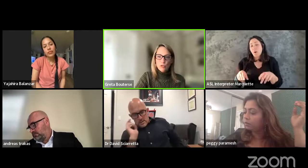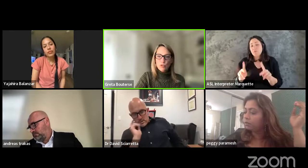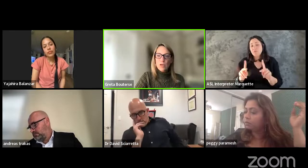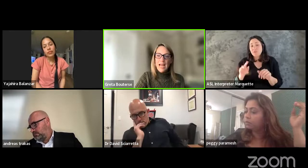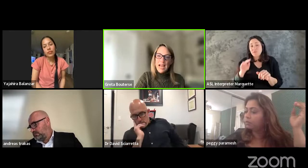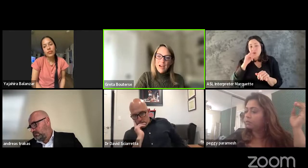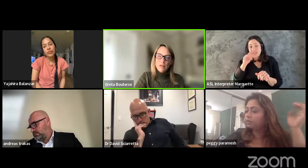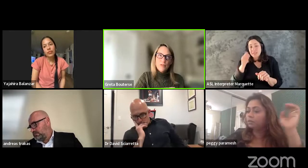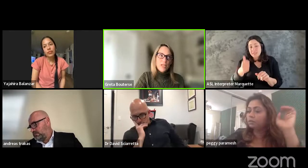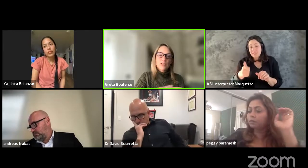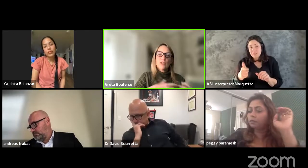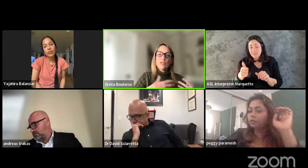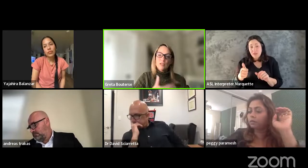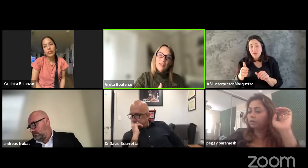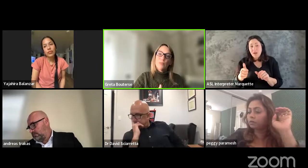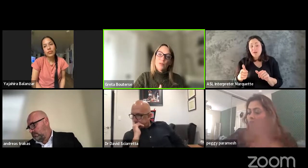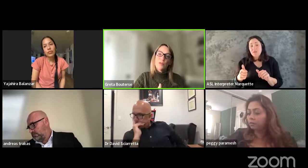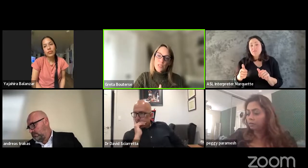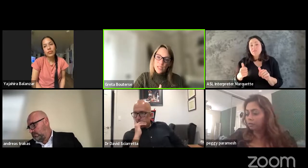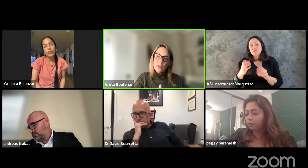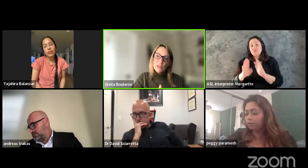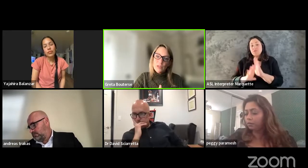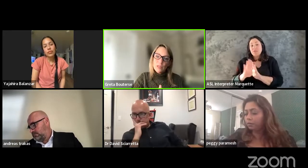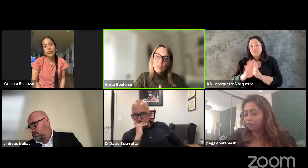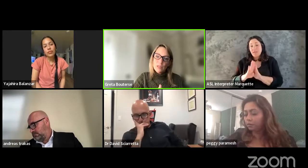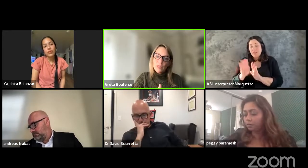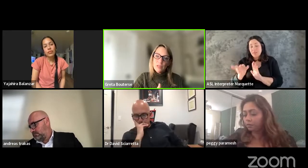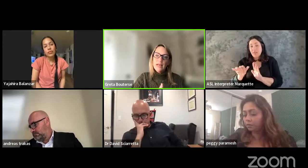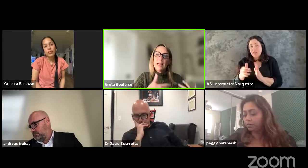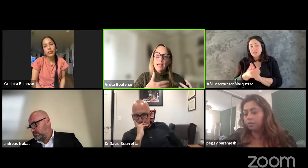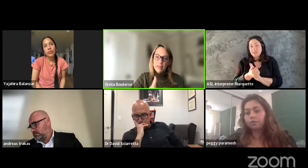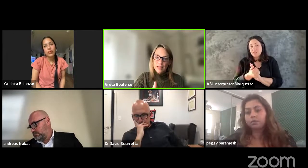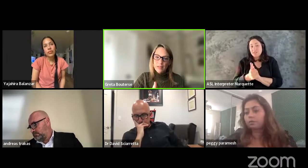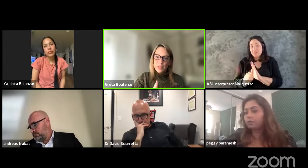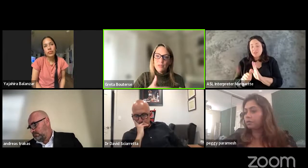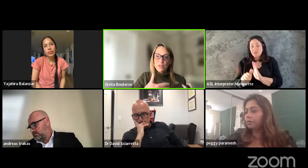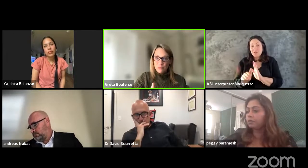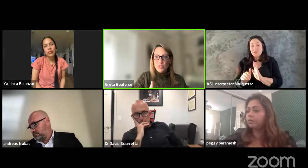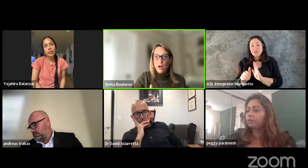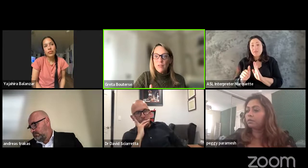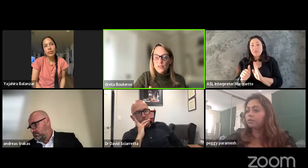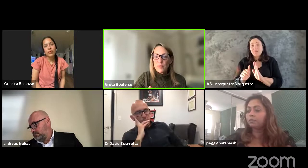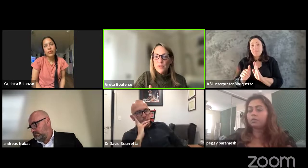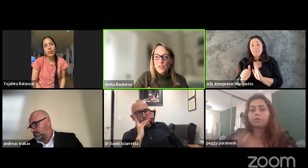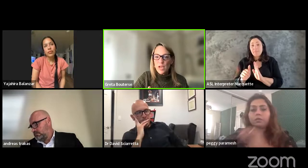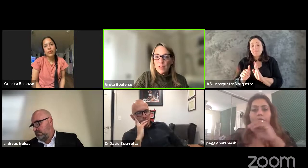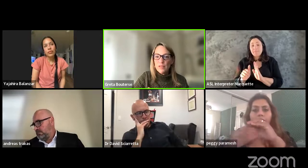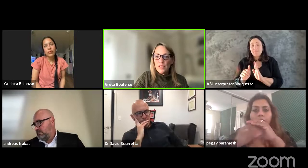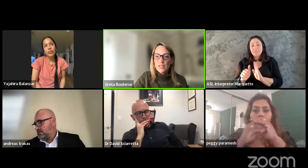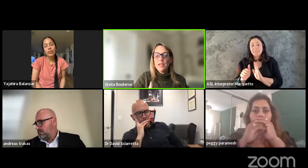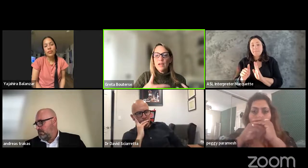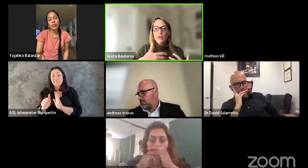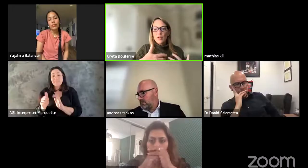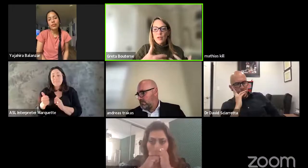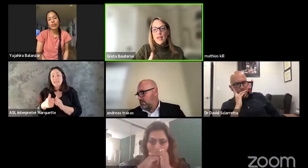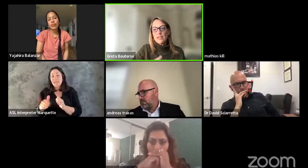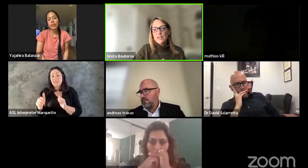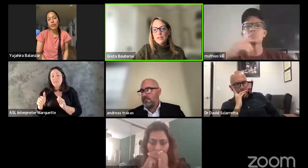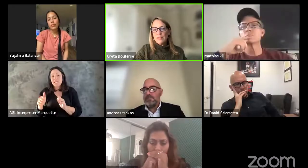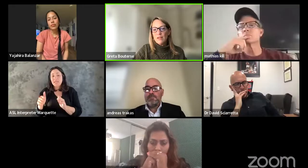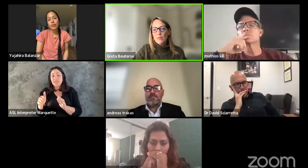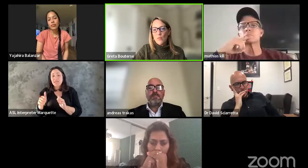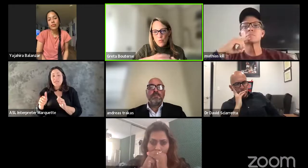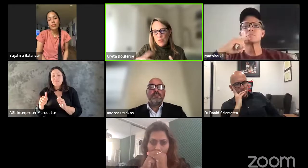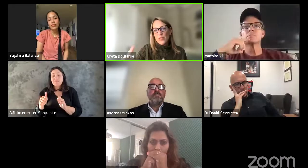kids to have chances to develop those skills and to resolve some of those conflicts,